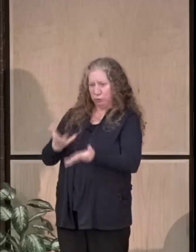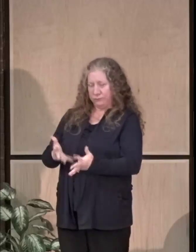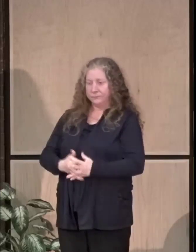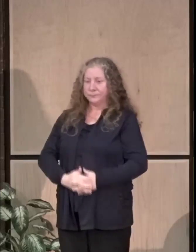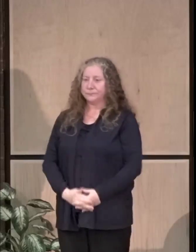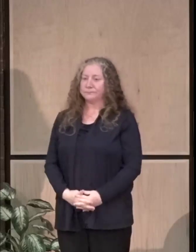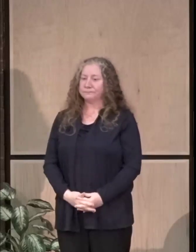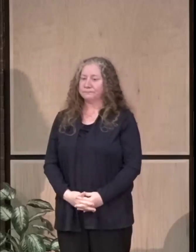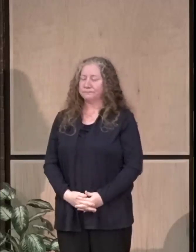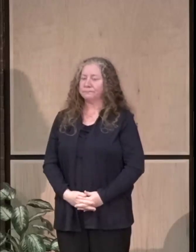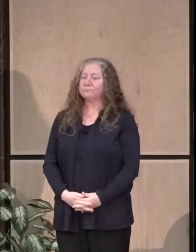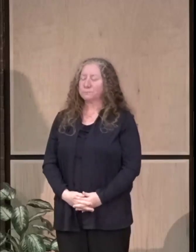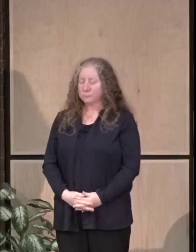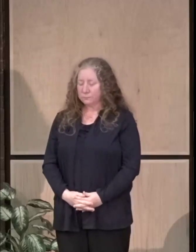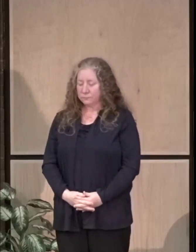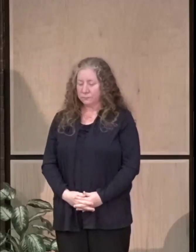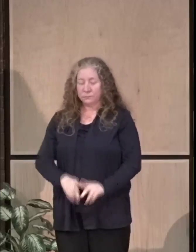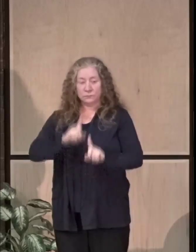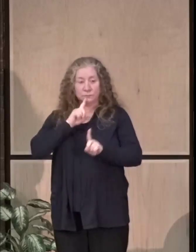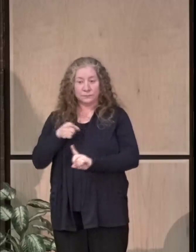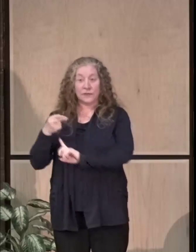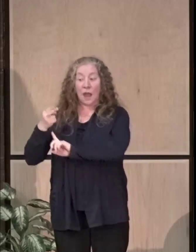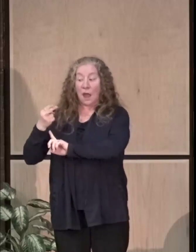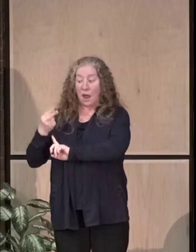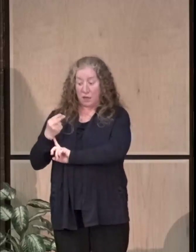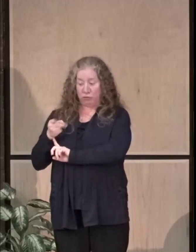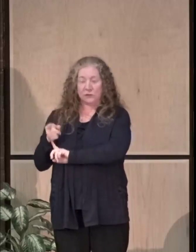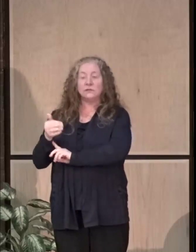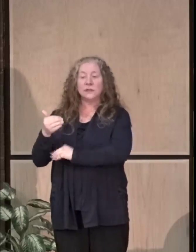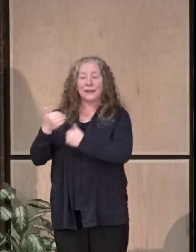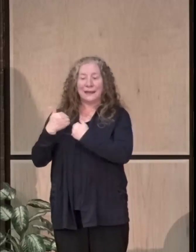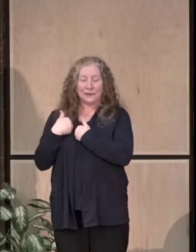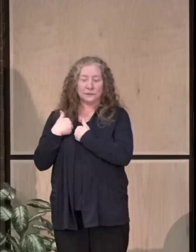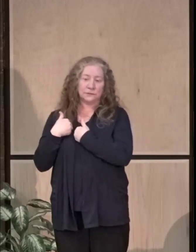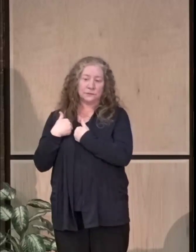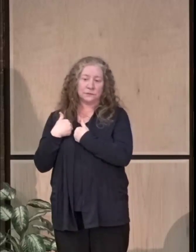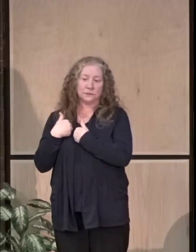The context for this is that Hodgson has